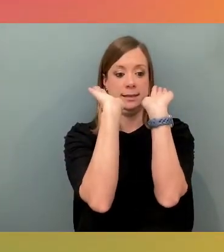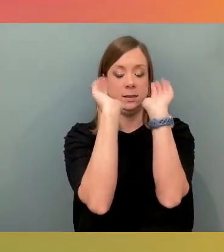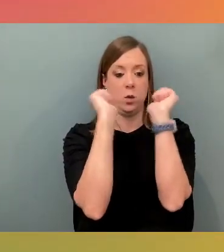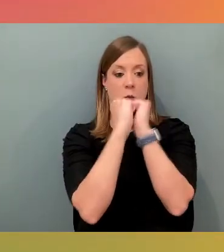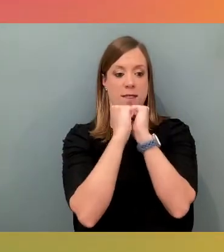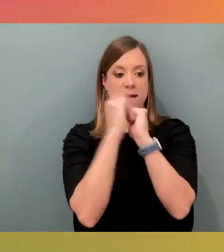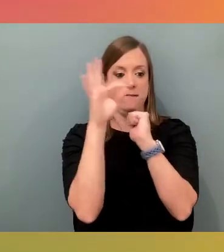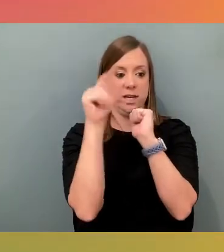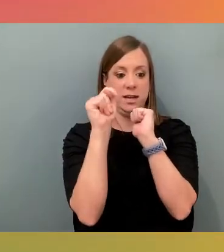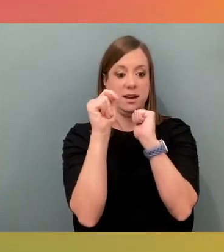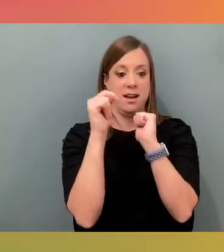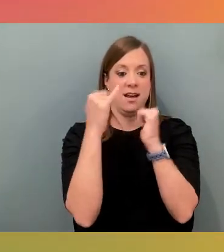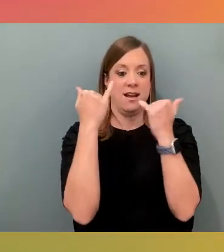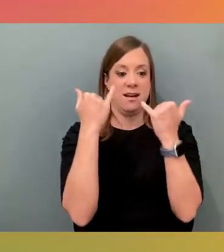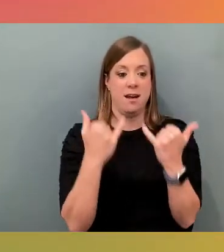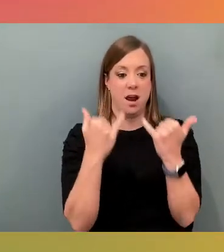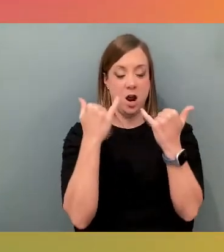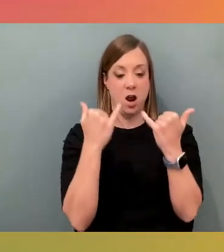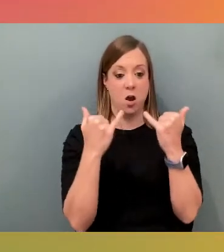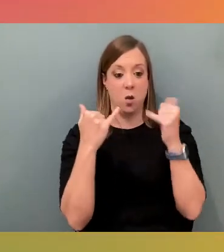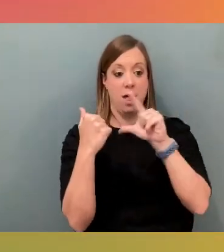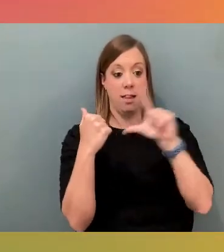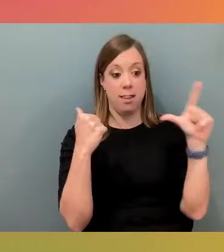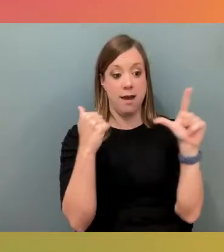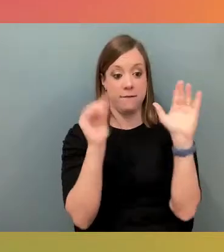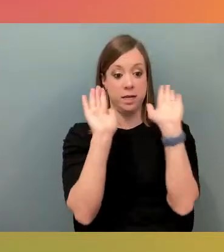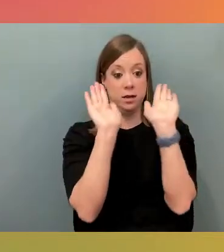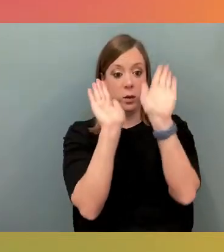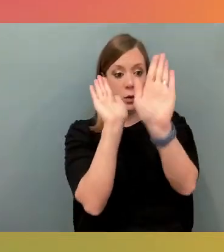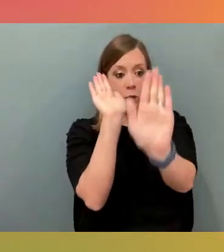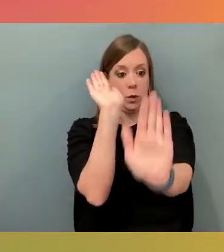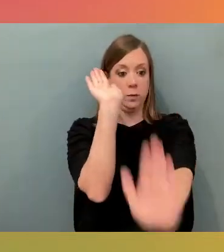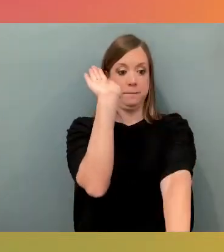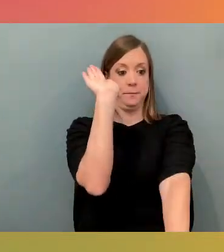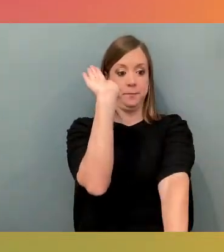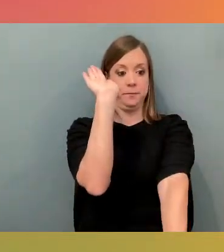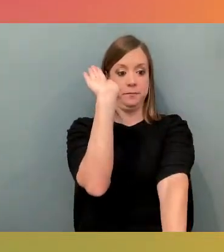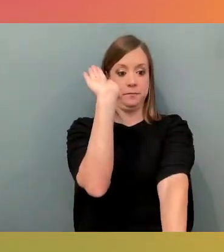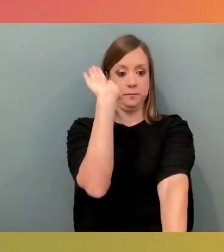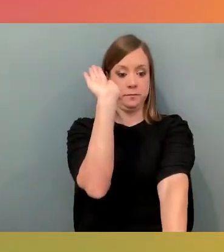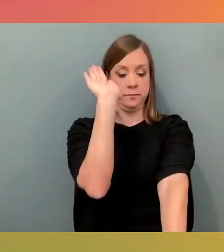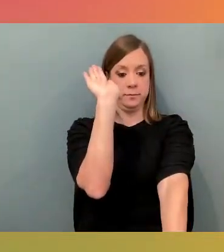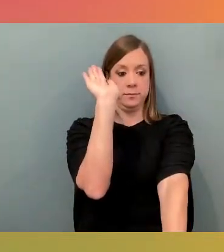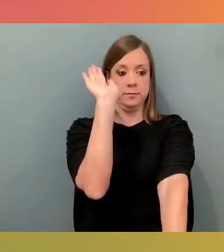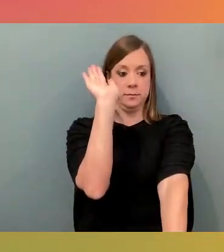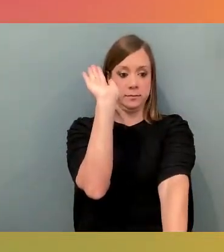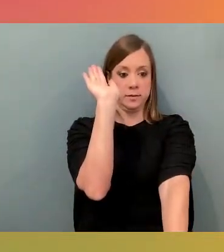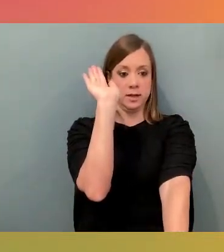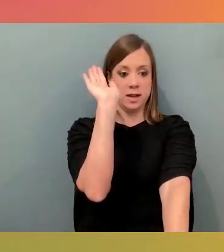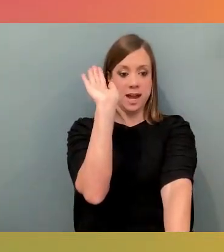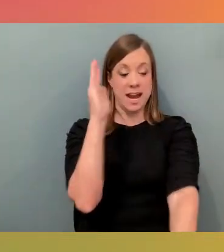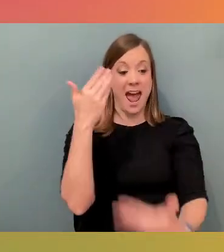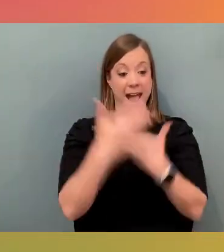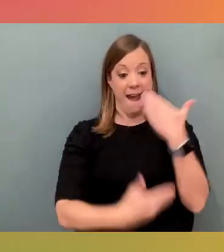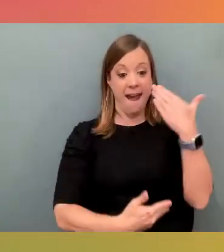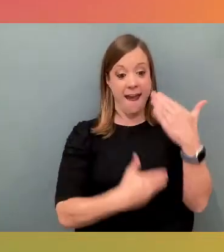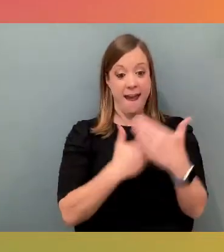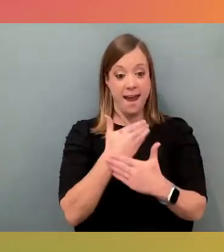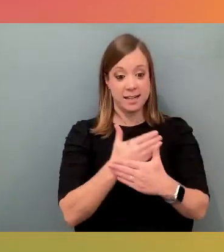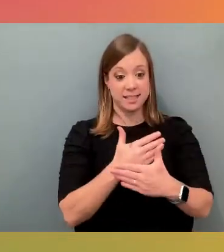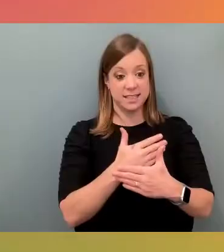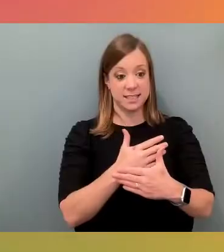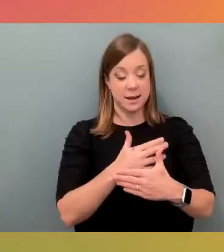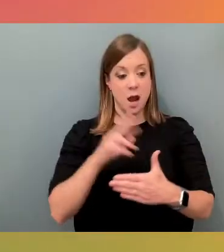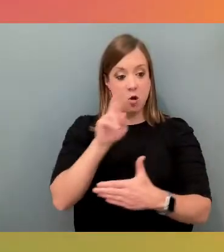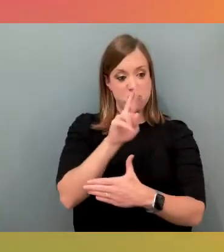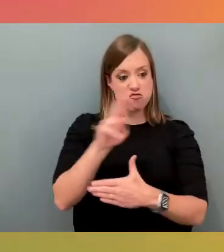right leg where it is. Just lower the left foot to the floor, knee is bent, and clasp your hands together behind your right knee. Go ahead